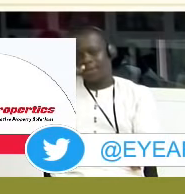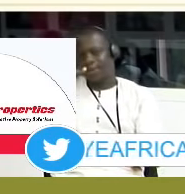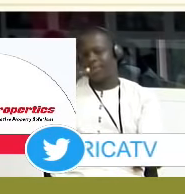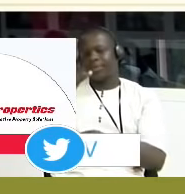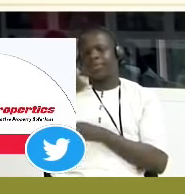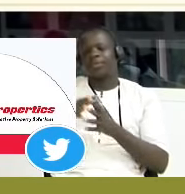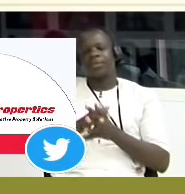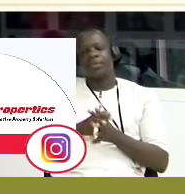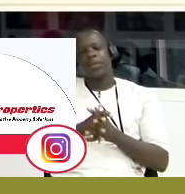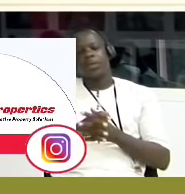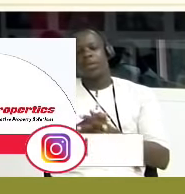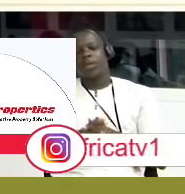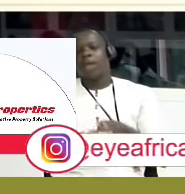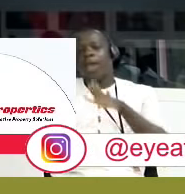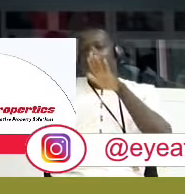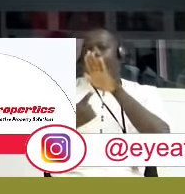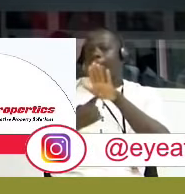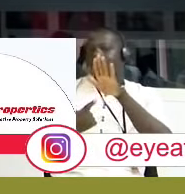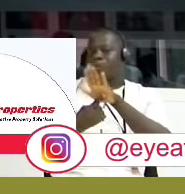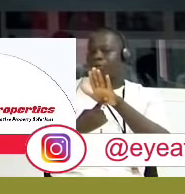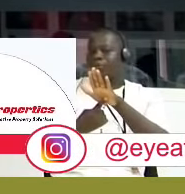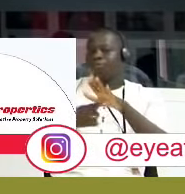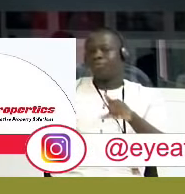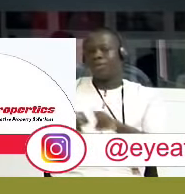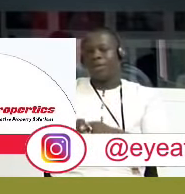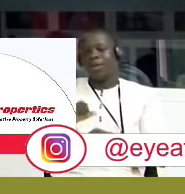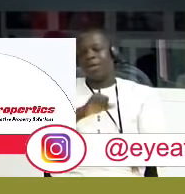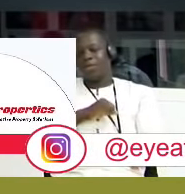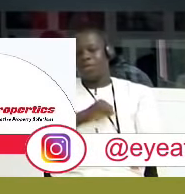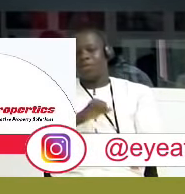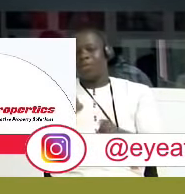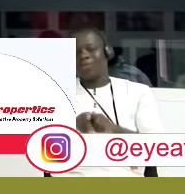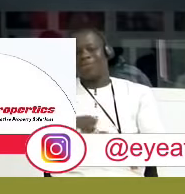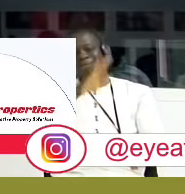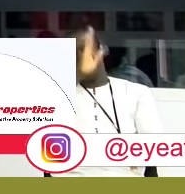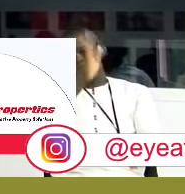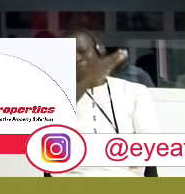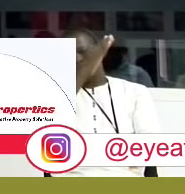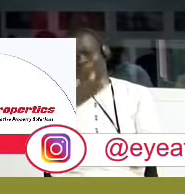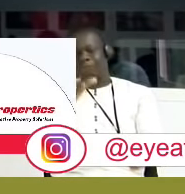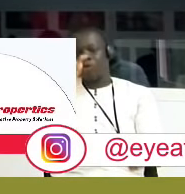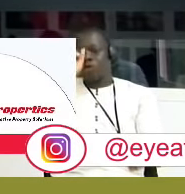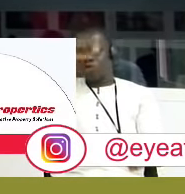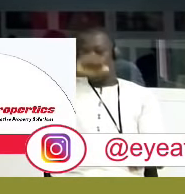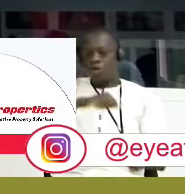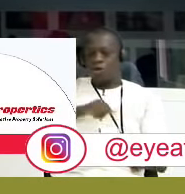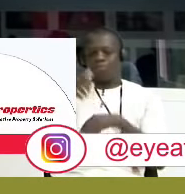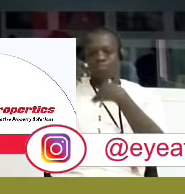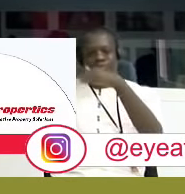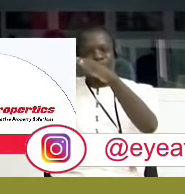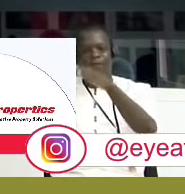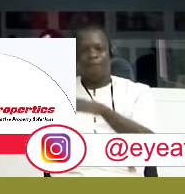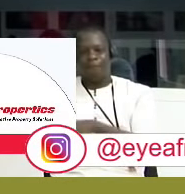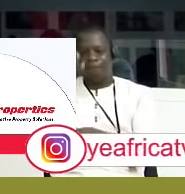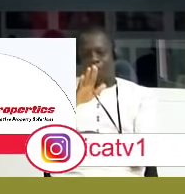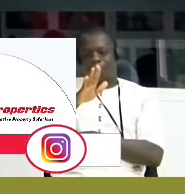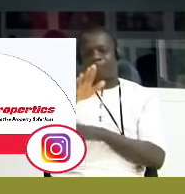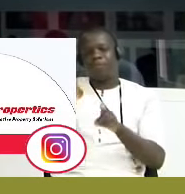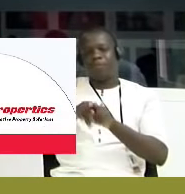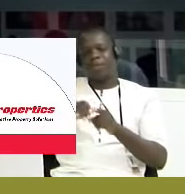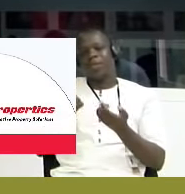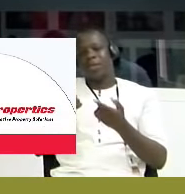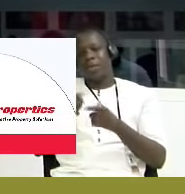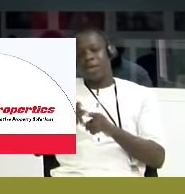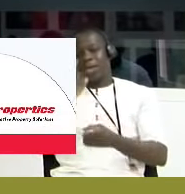So essentially nullifying your dismissal exactly. From the service. That is strange as